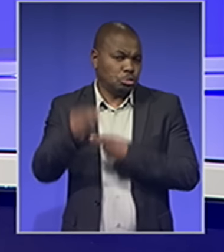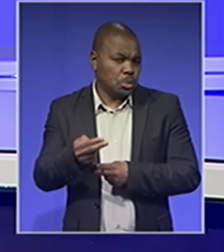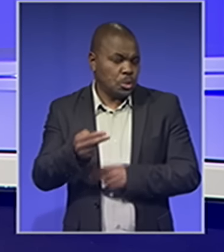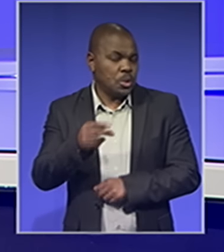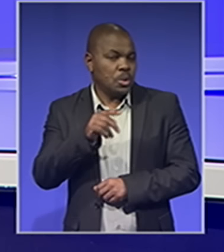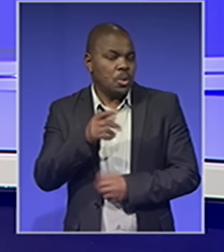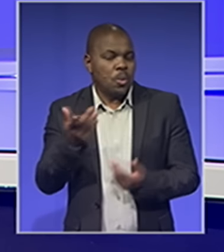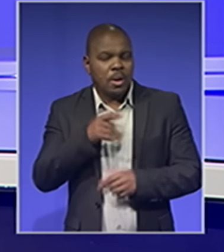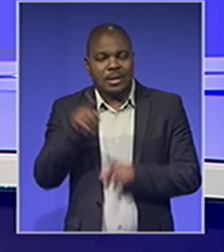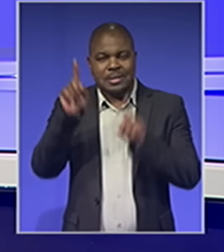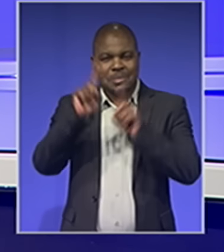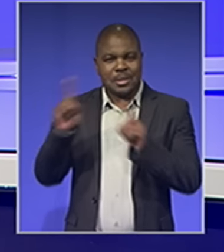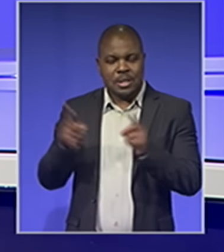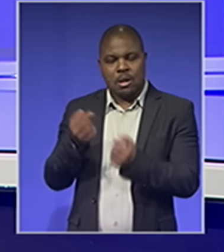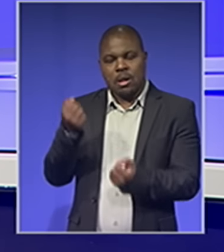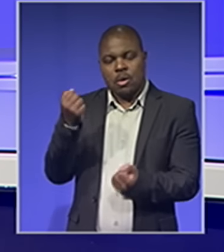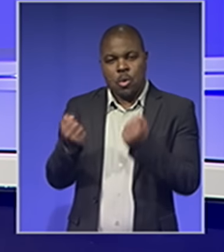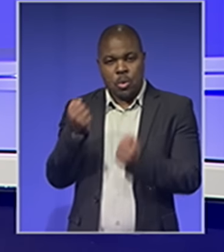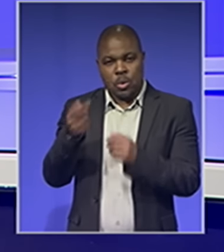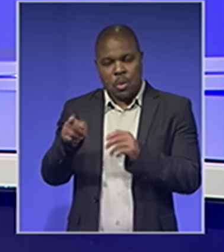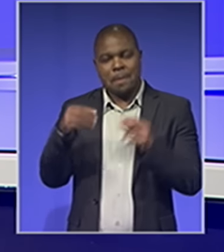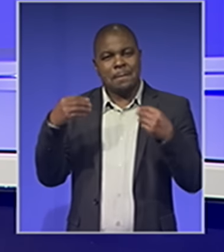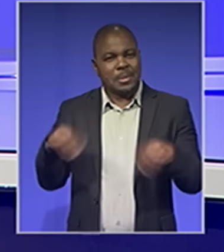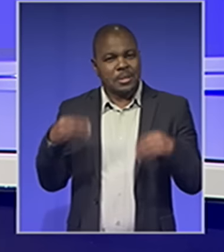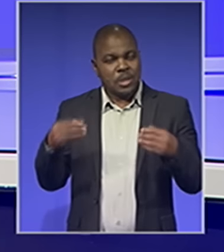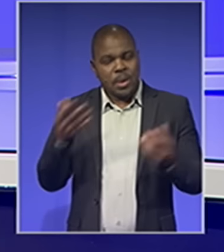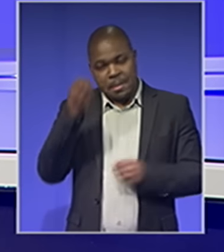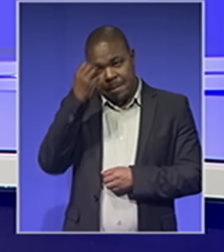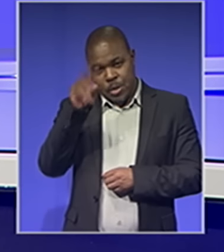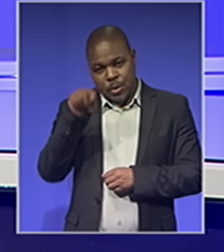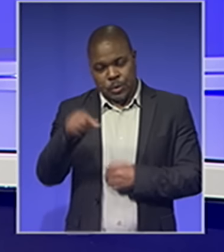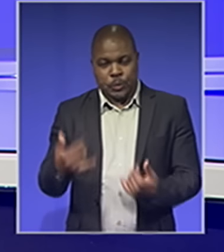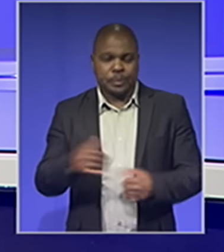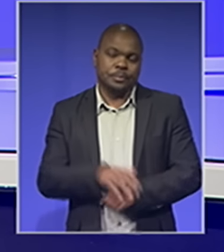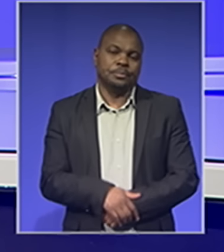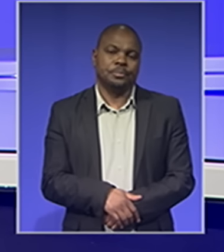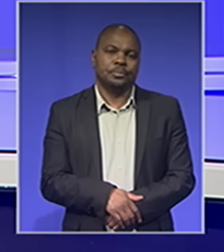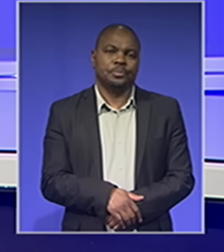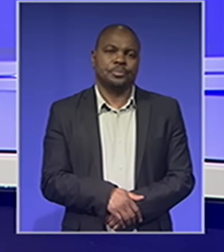kgotlatshekelo ya bosenyi jo bo kgethegileng jwa kgwebo o kwa Pretoria gompieno.